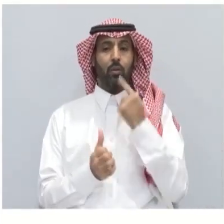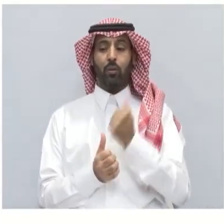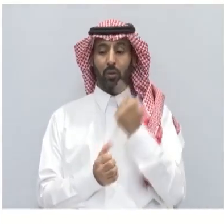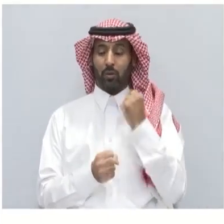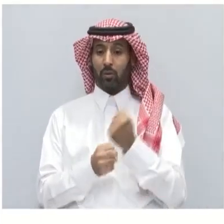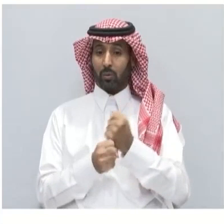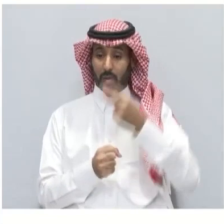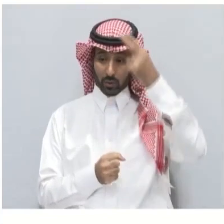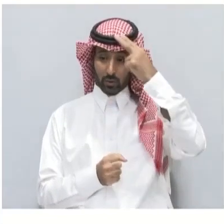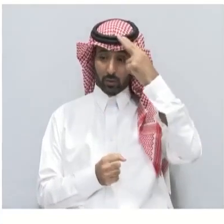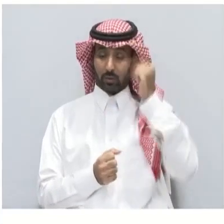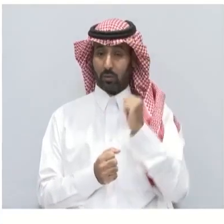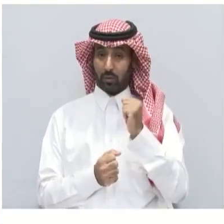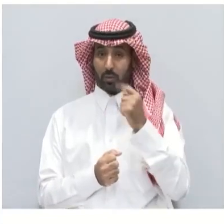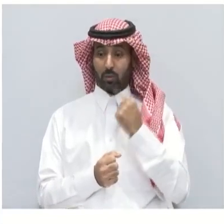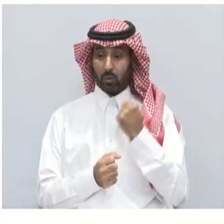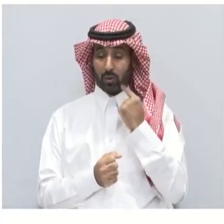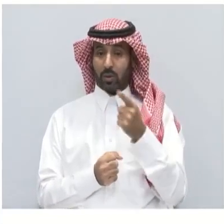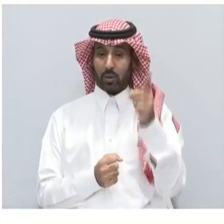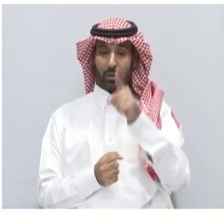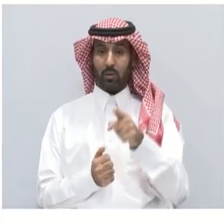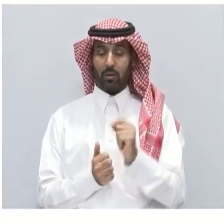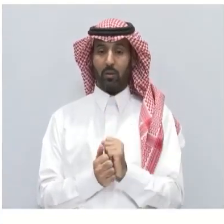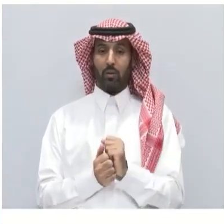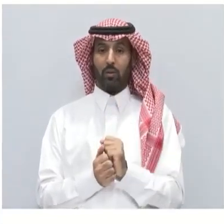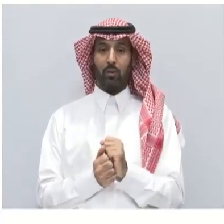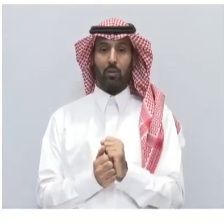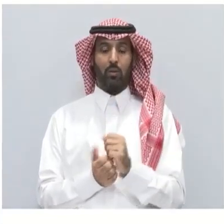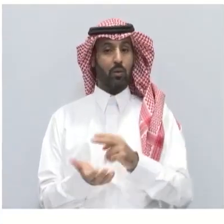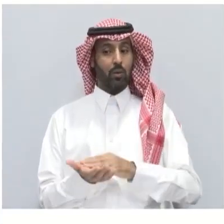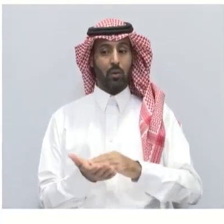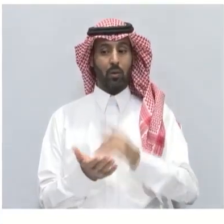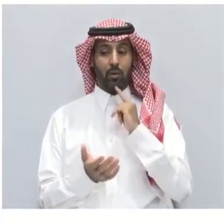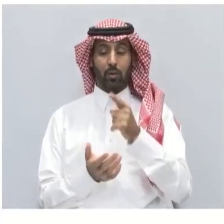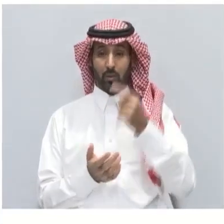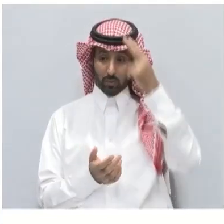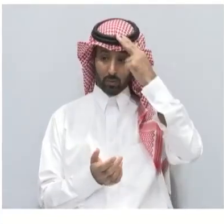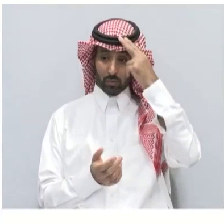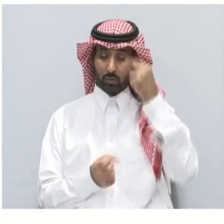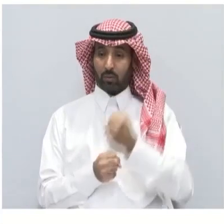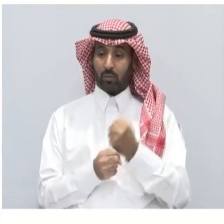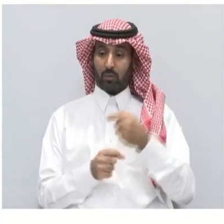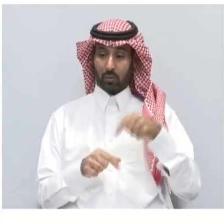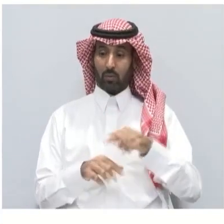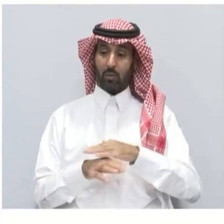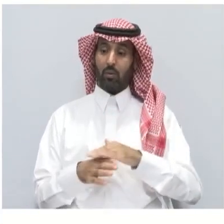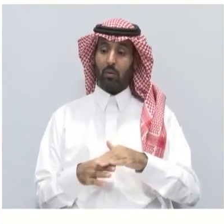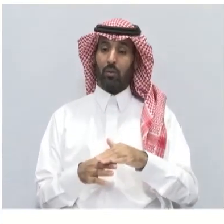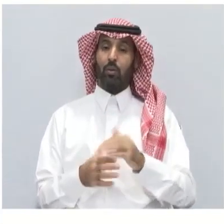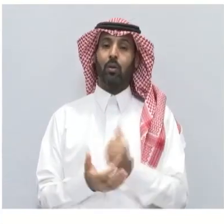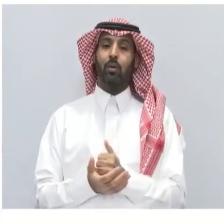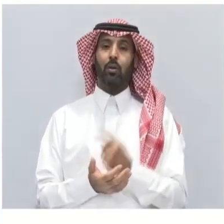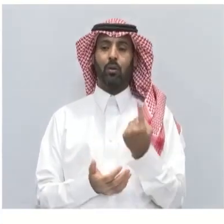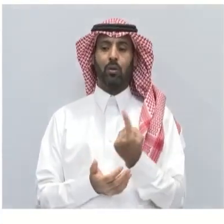work in Saudi Arabia. This is a question. They want to see if he wants to work in Saudi Arabia. Very